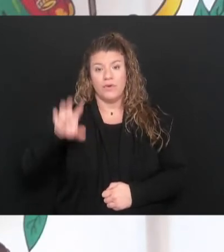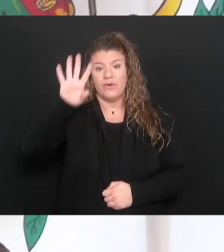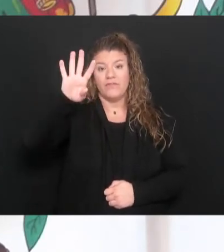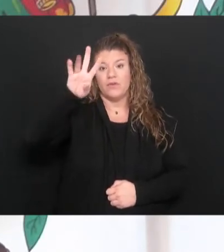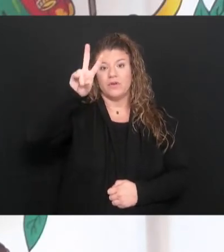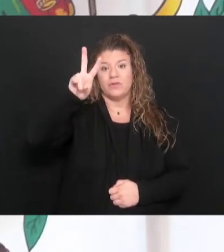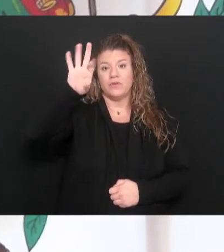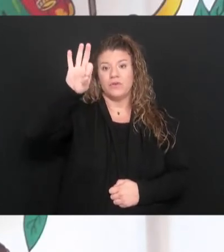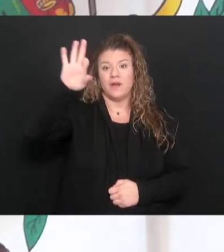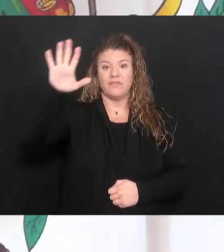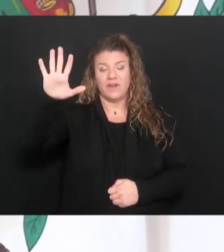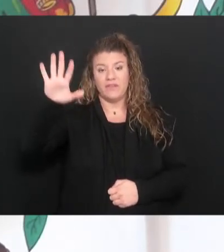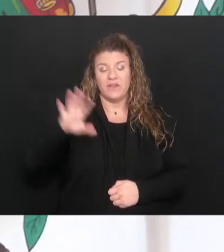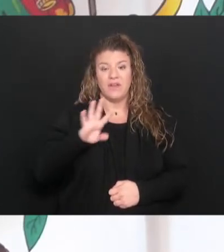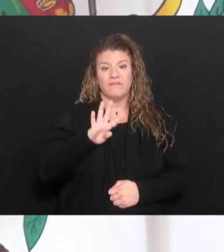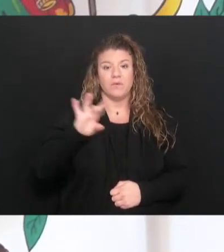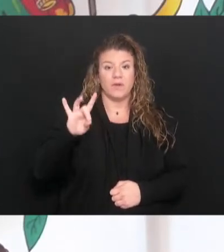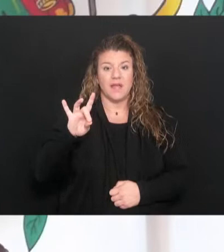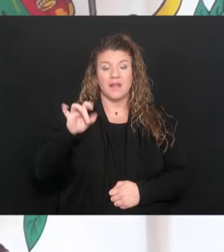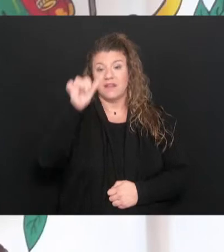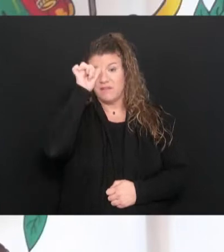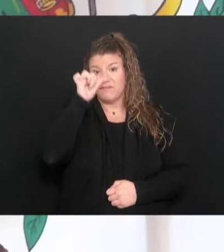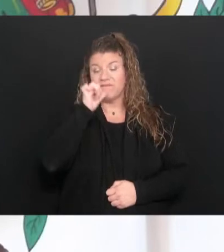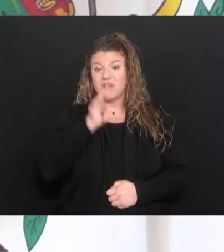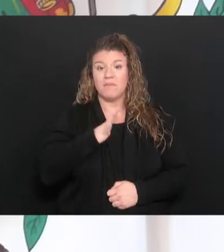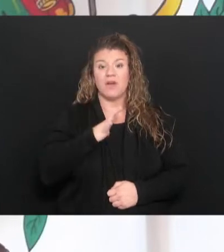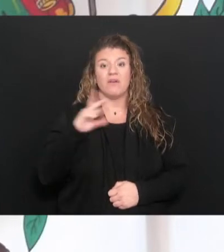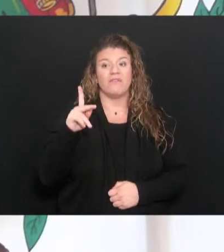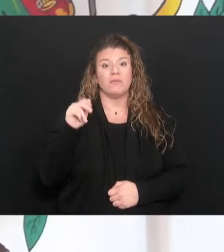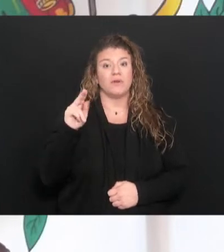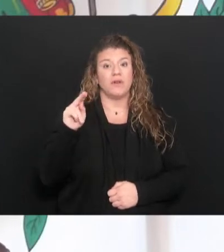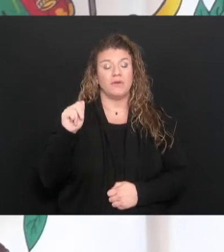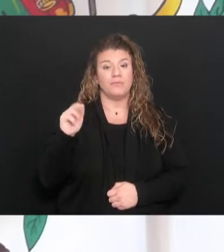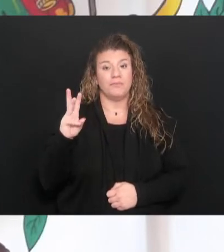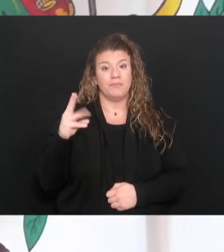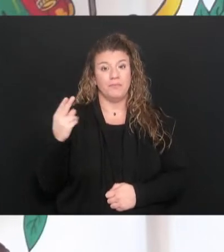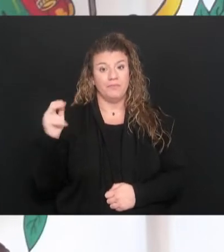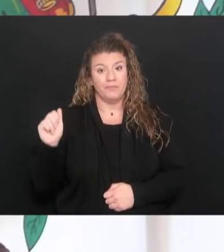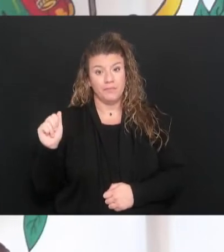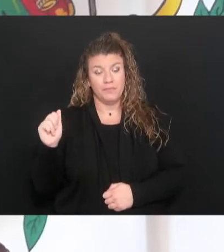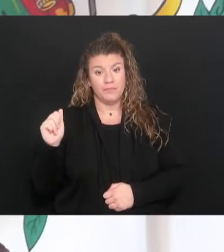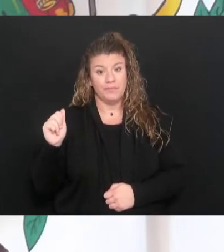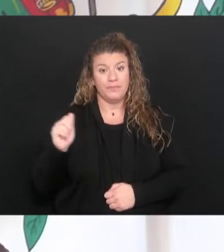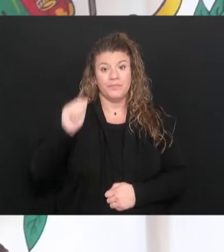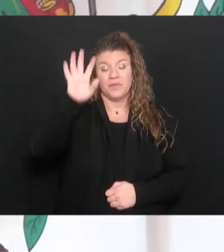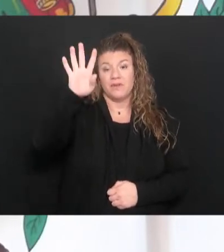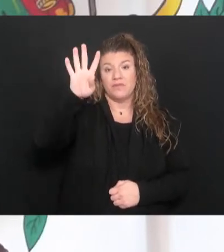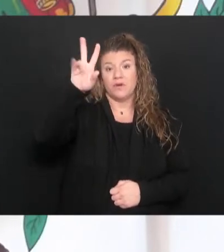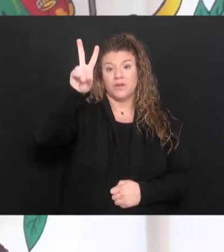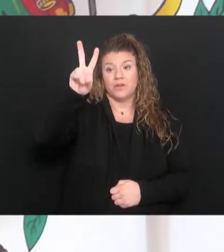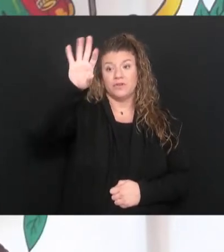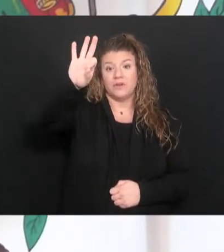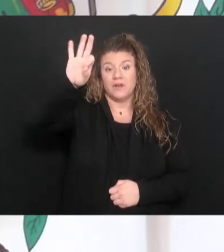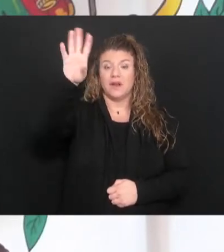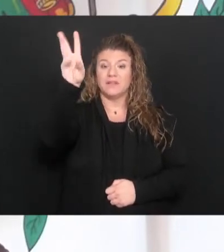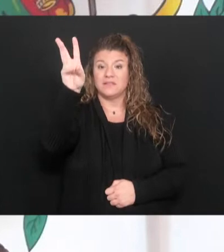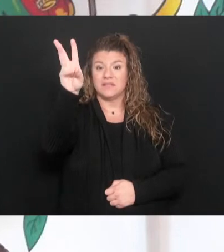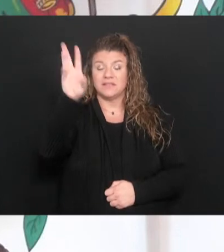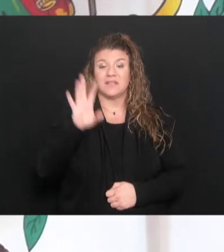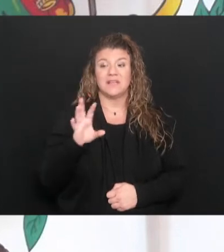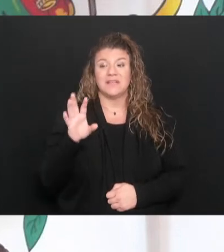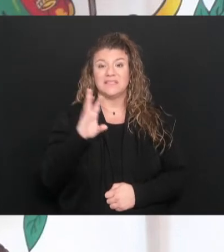4,295th death, a 48-year-old female from Kanawha County. The 4,296th death,